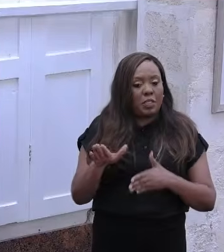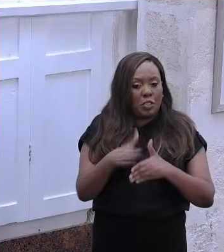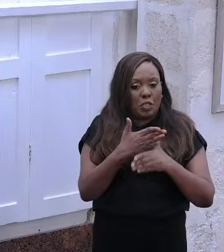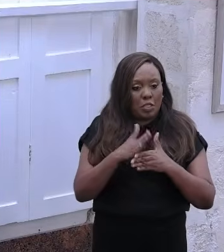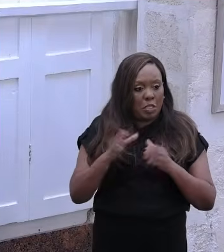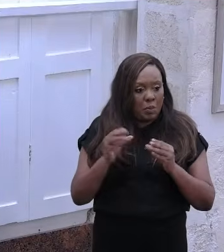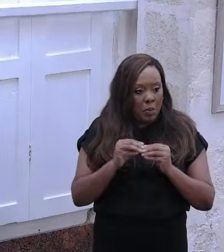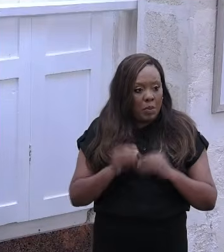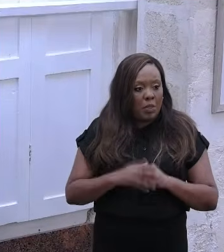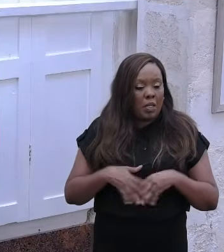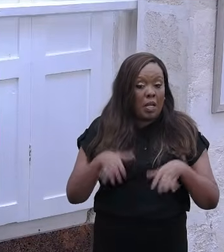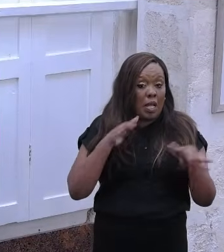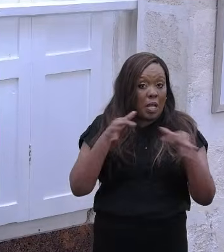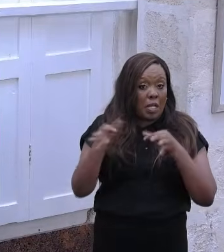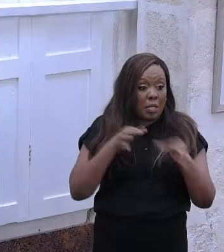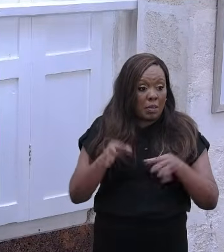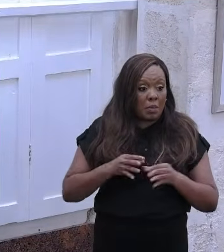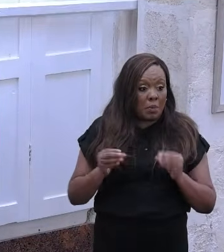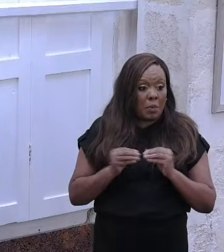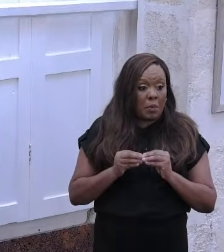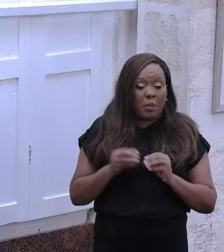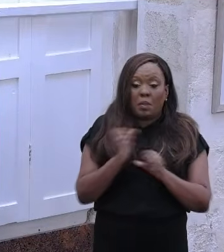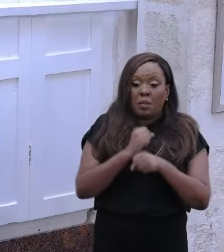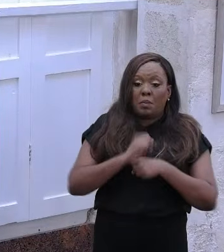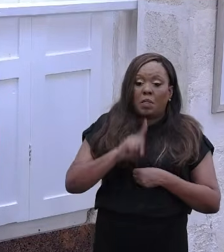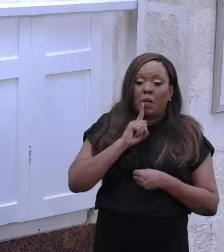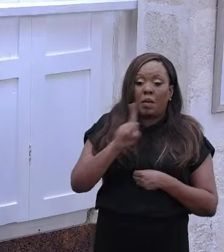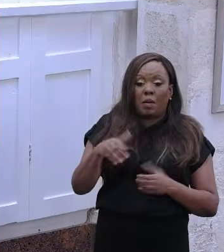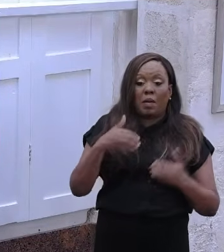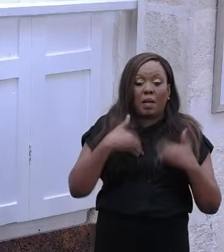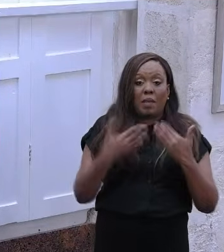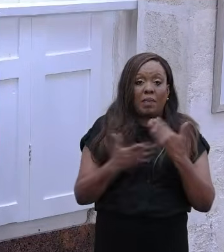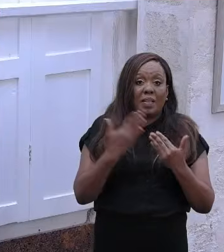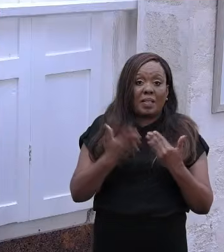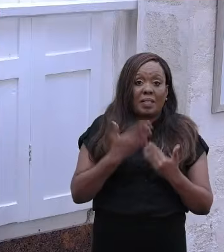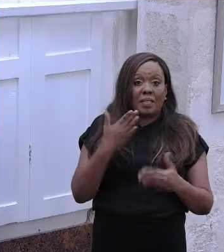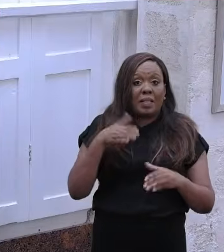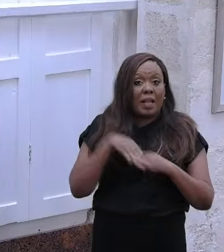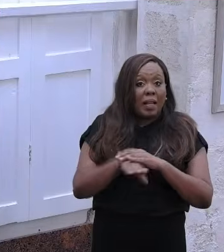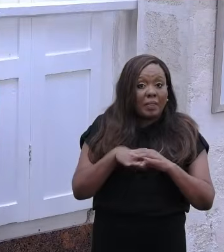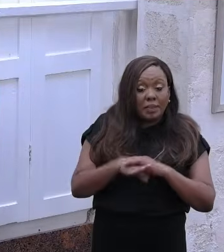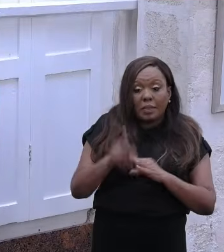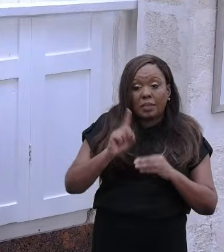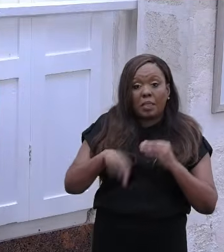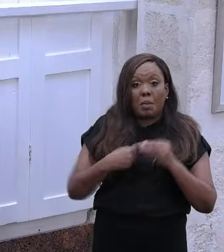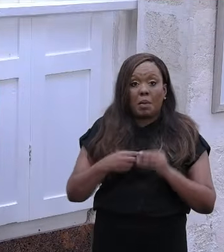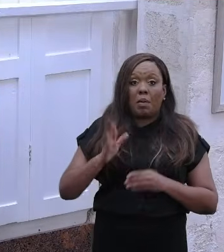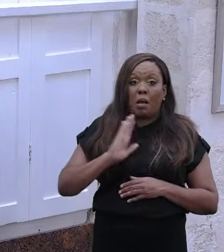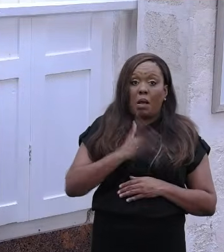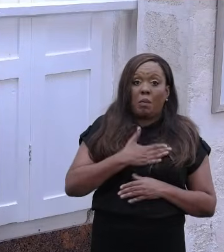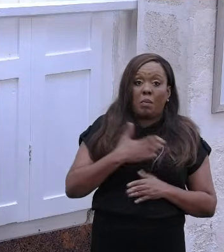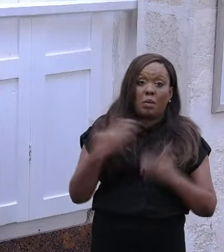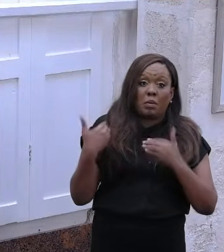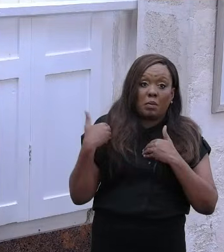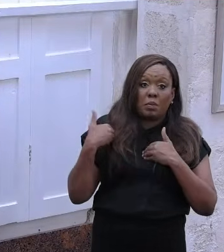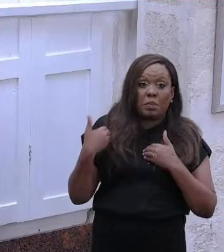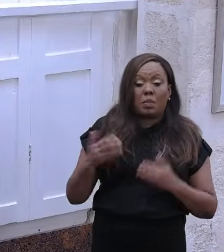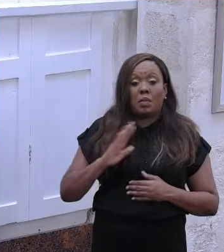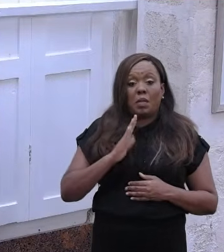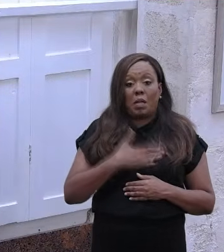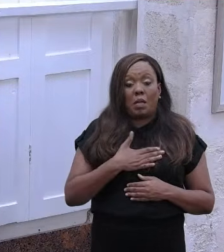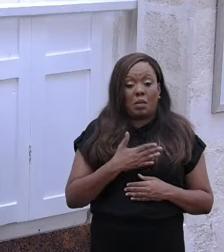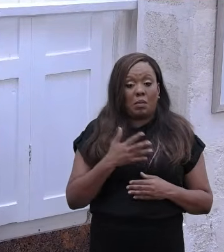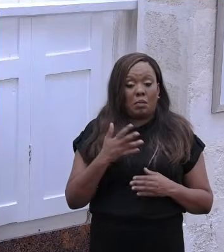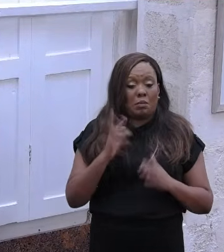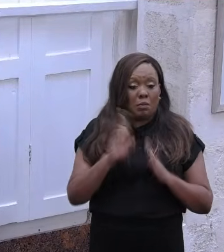and make sure that people have easy access to understanding what are some of the things we do. Now, the CARICOM freedom